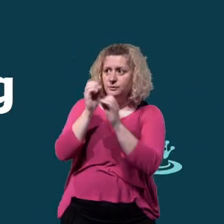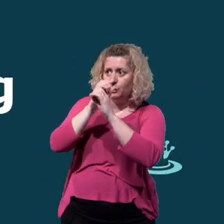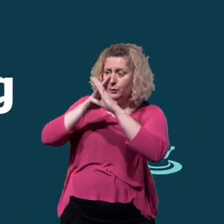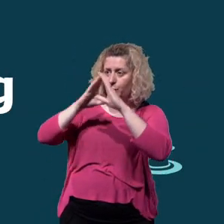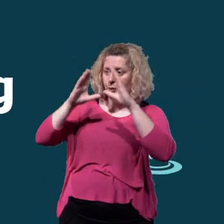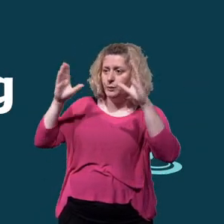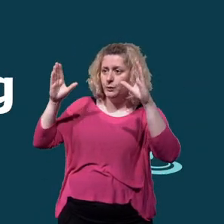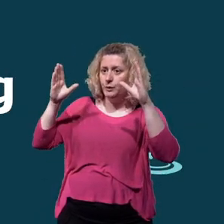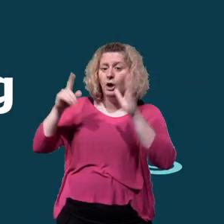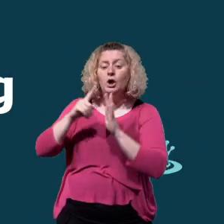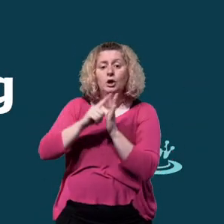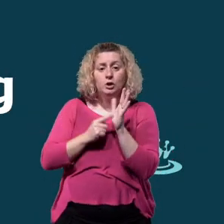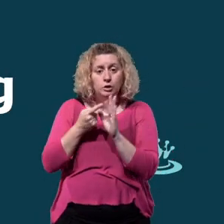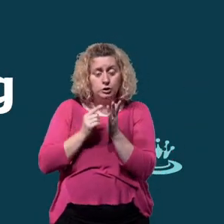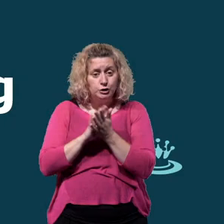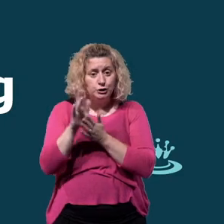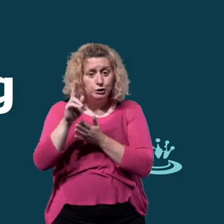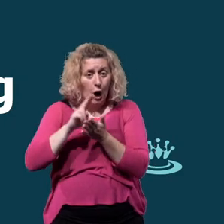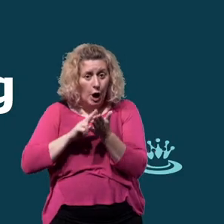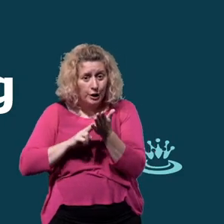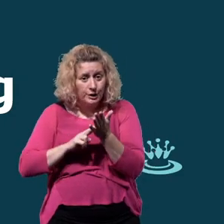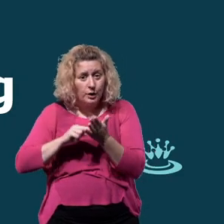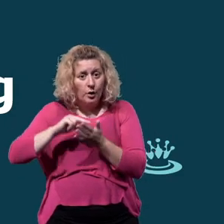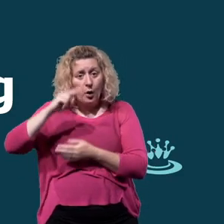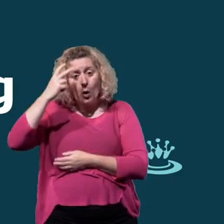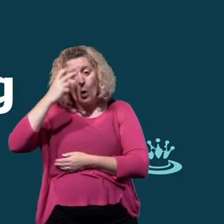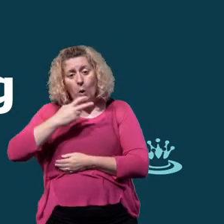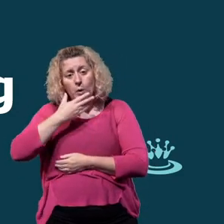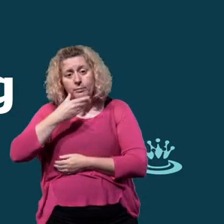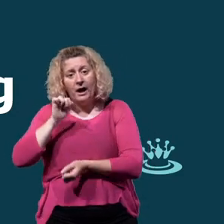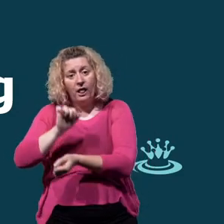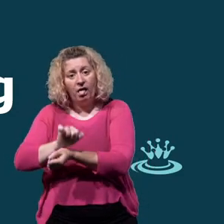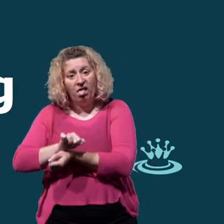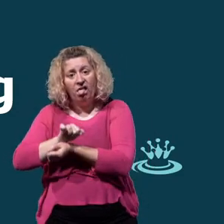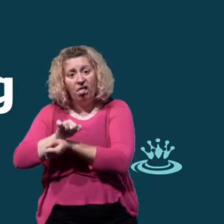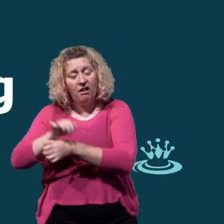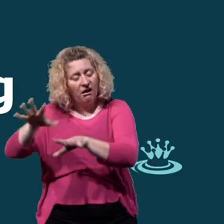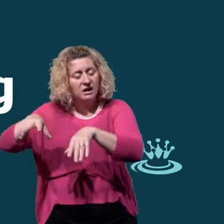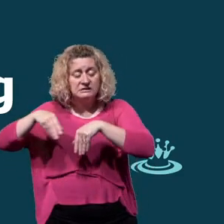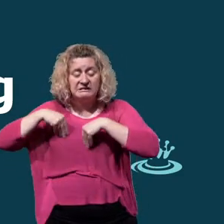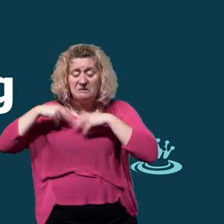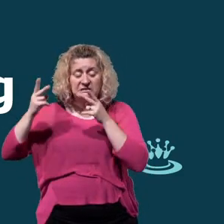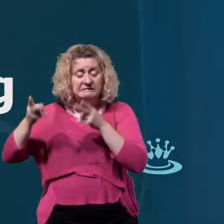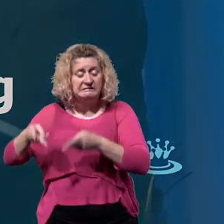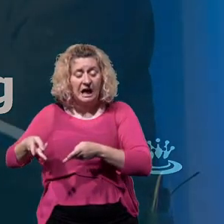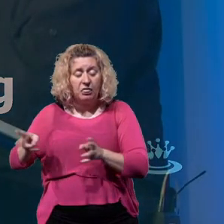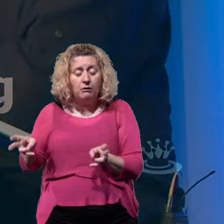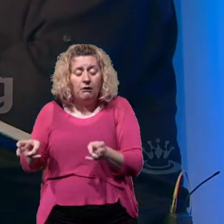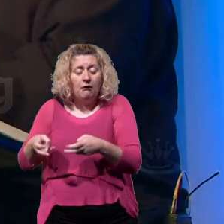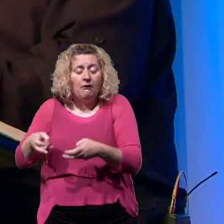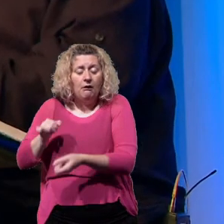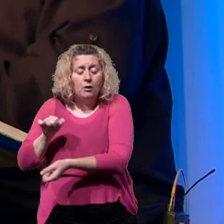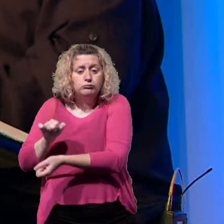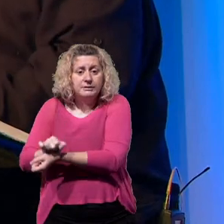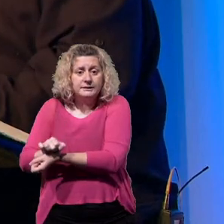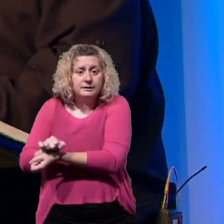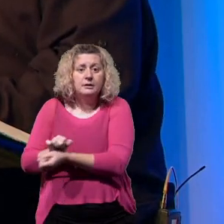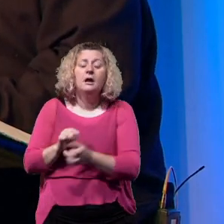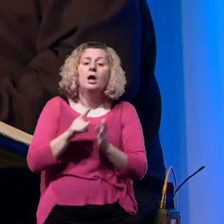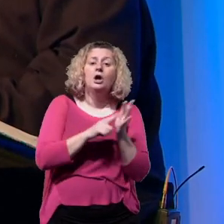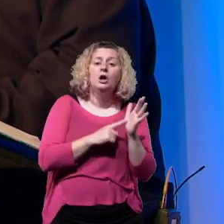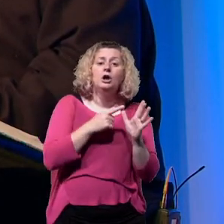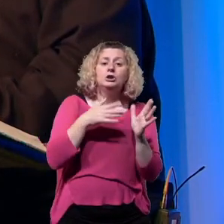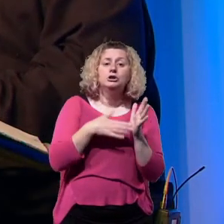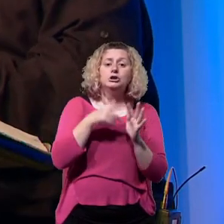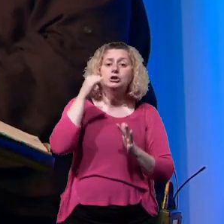on Patmos as an old man, and James drank it as he was executed. But my goodness me, it took them some